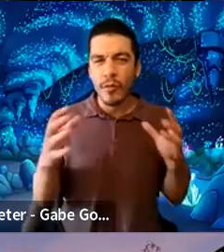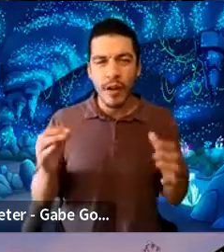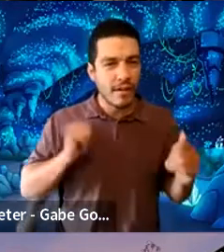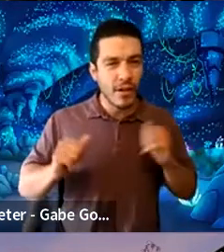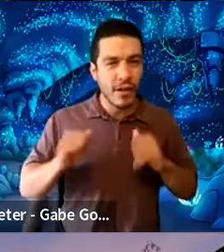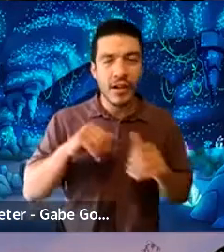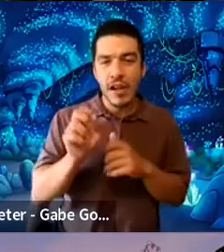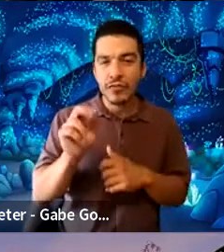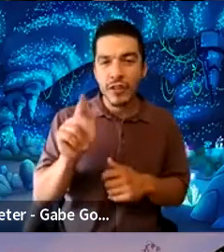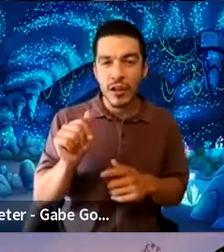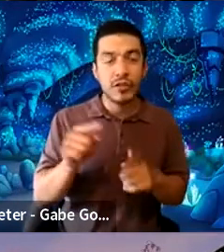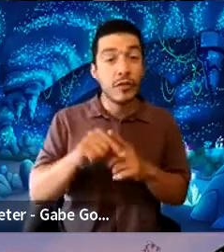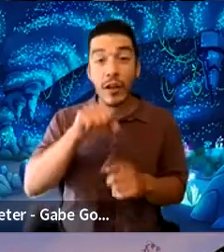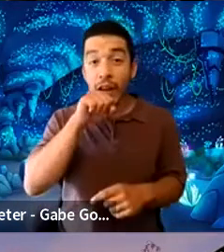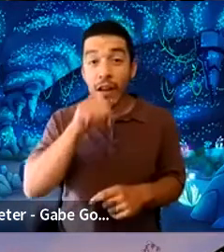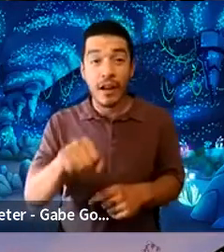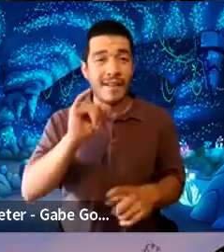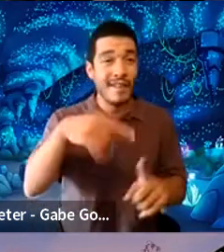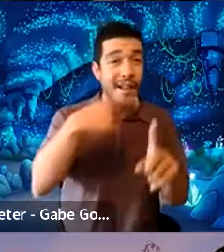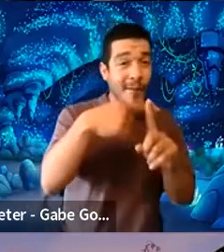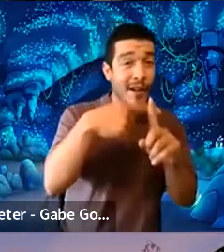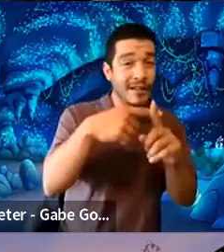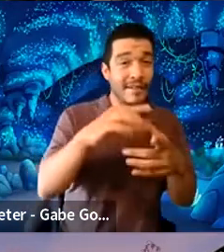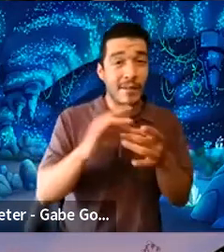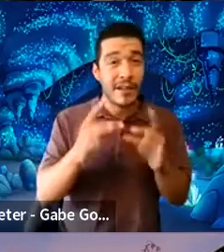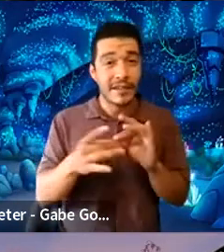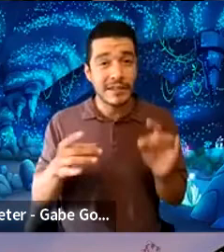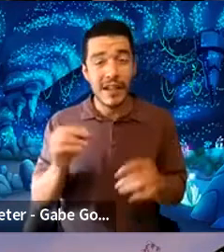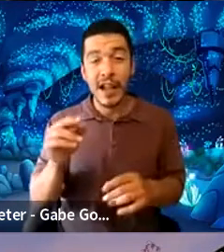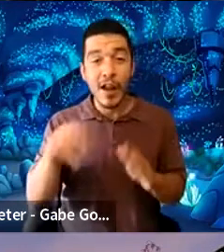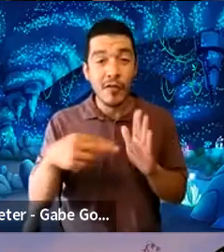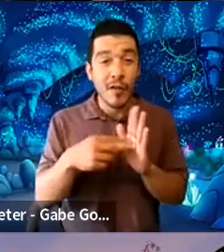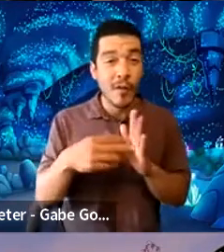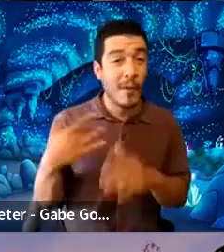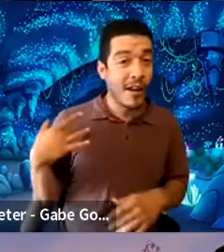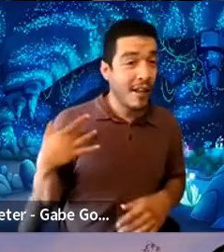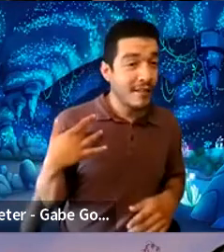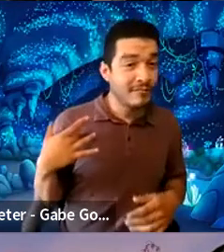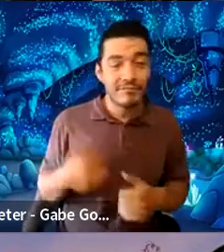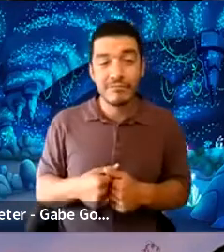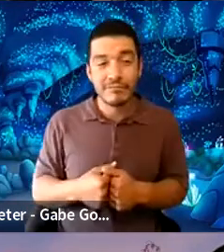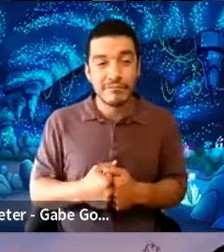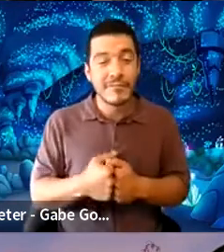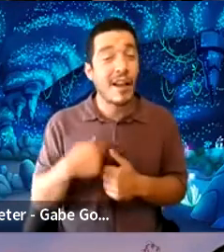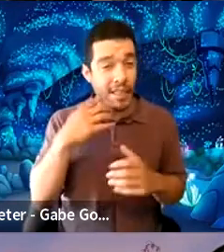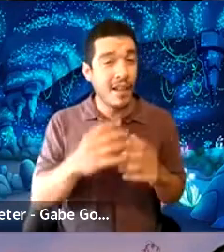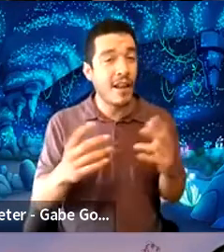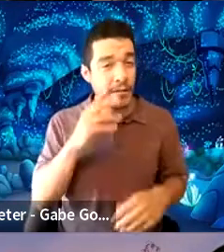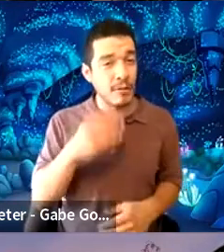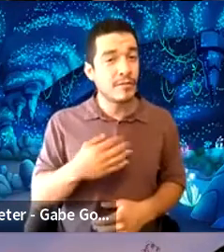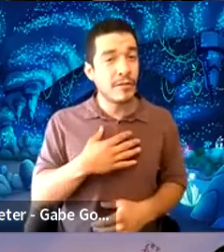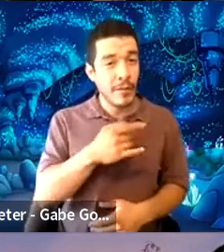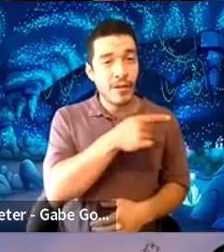in Eureka to love, the positive messages and the role models. Yeah, I think a lot of people will be inspired by her